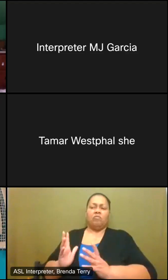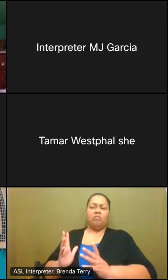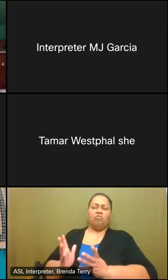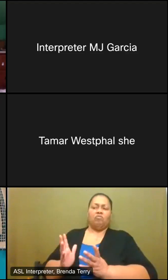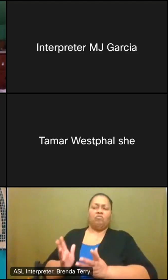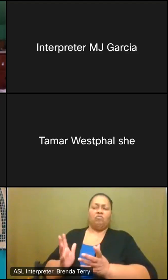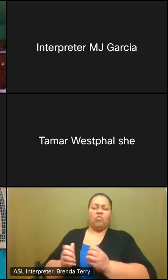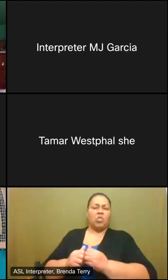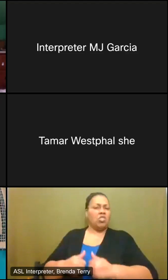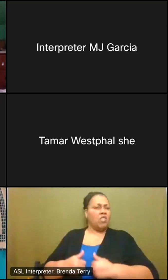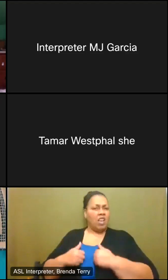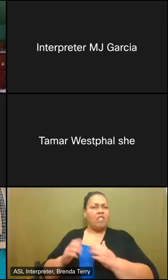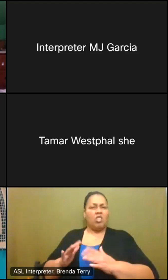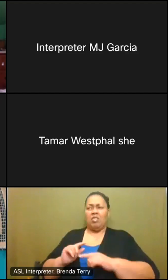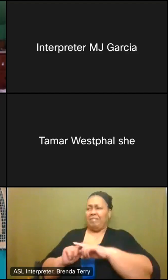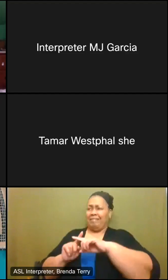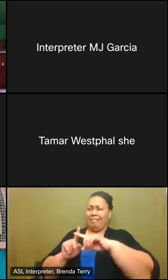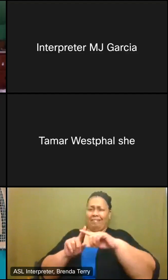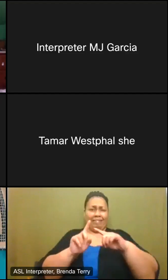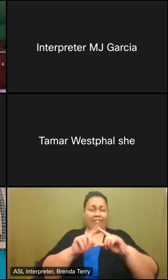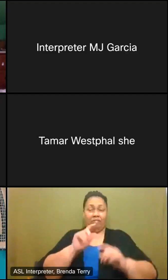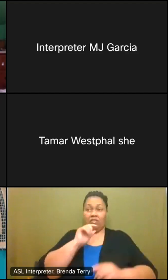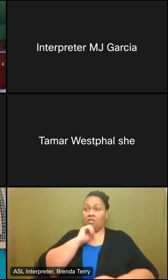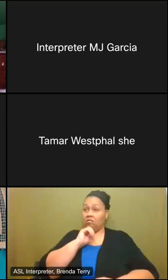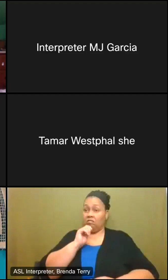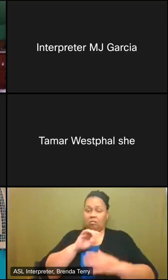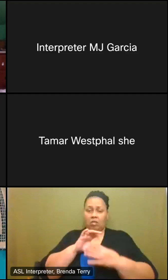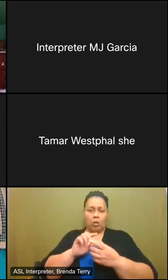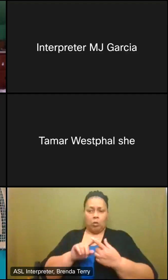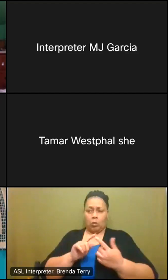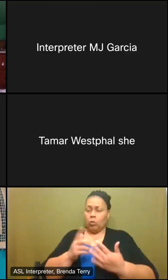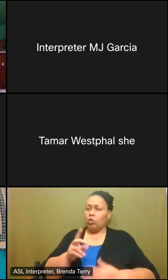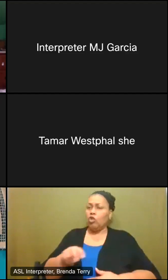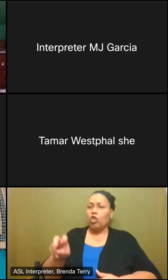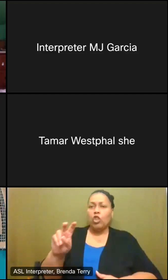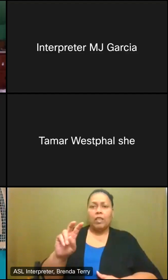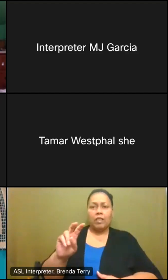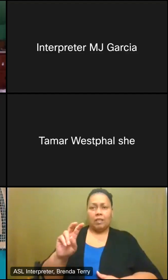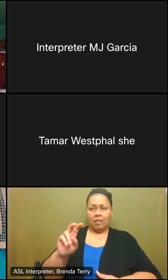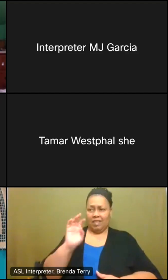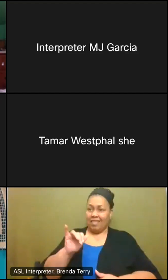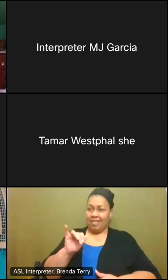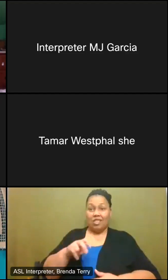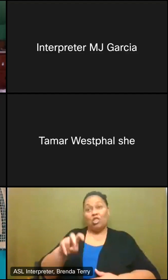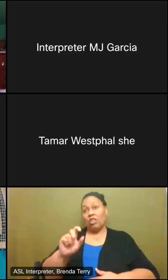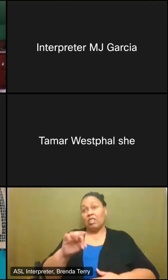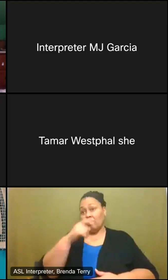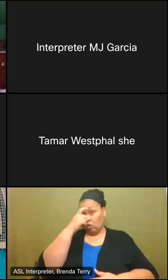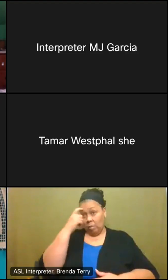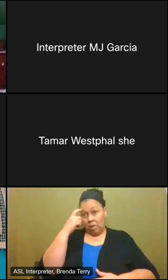survivors of all ages about this is the journey. This was the journey of trauma and how